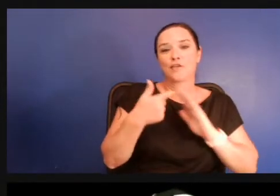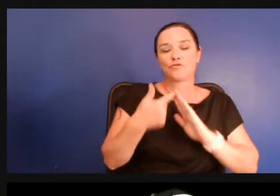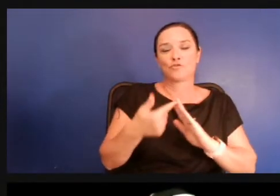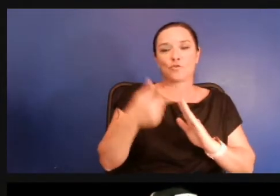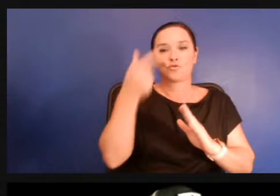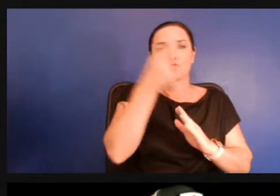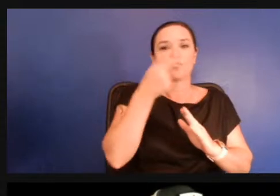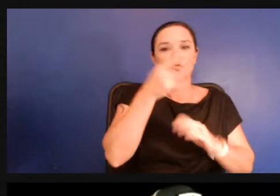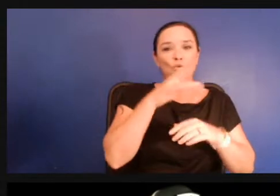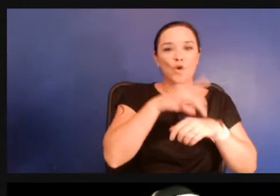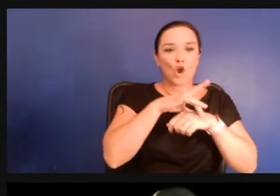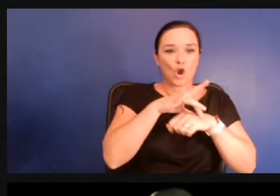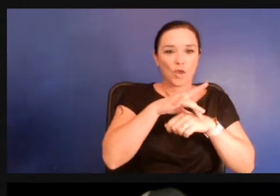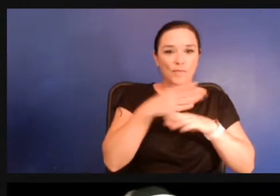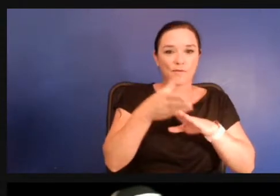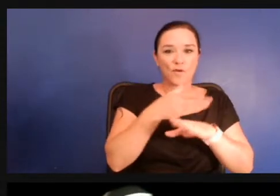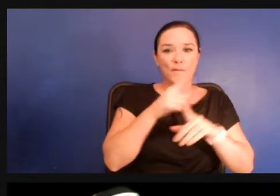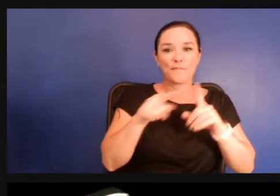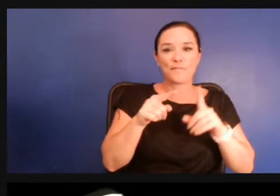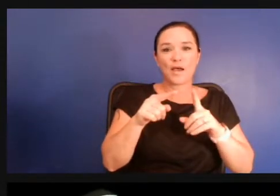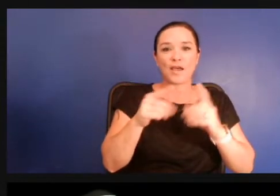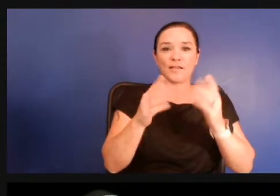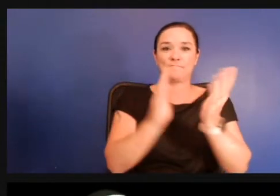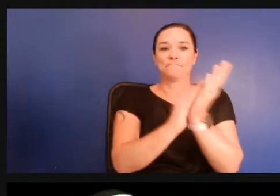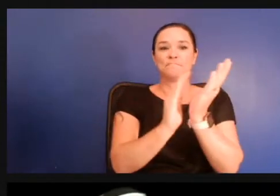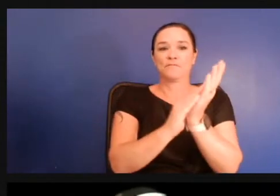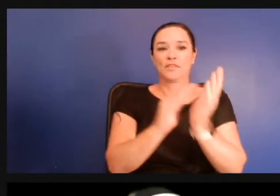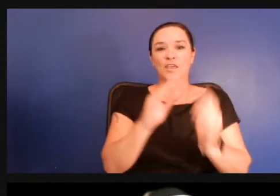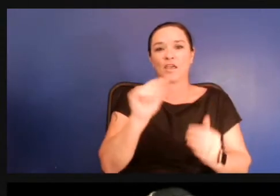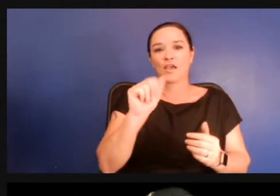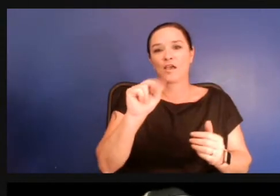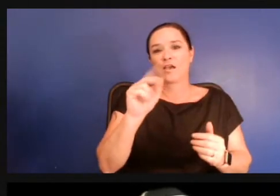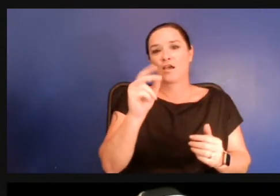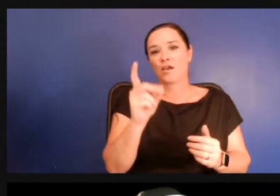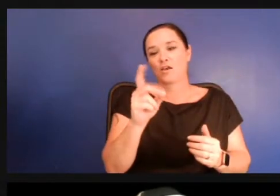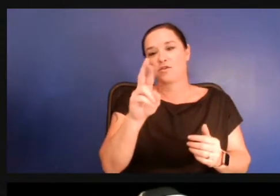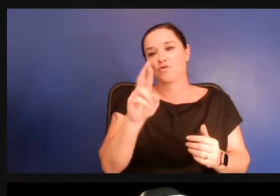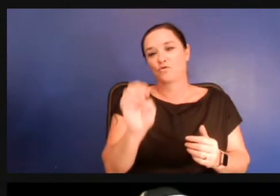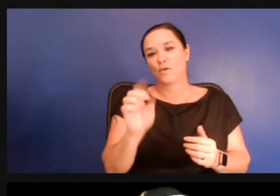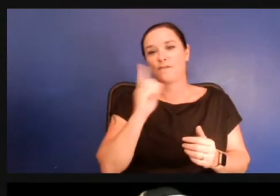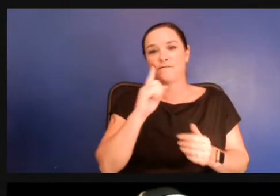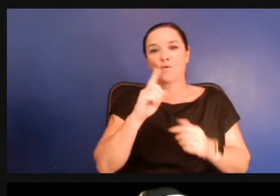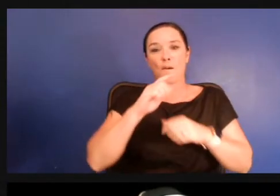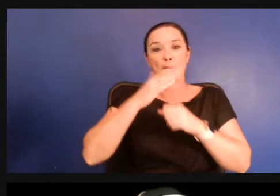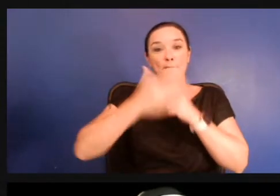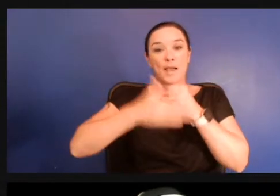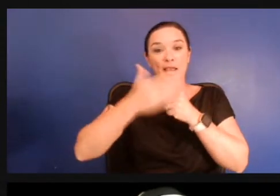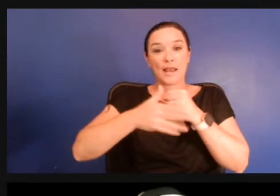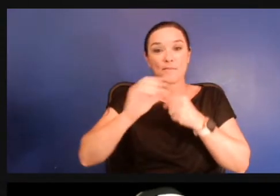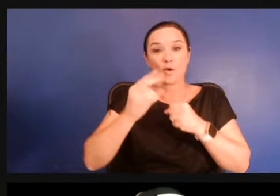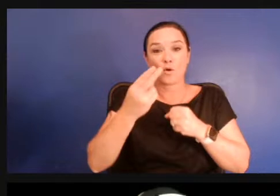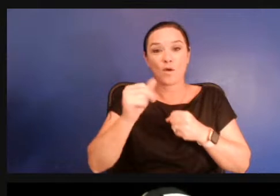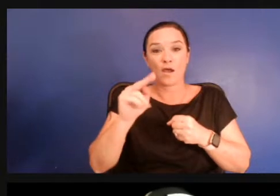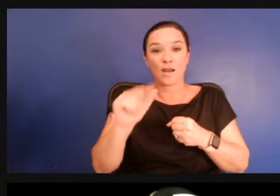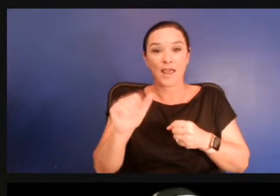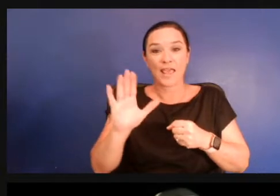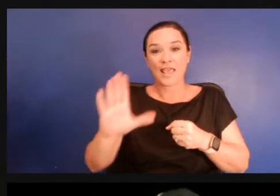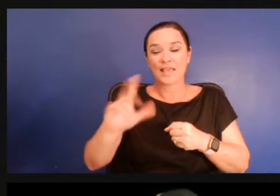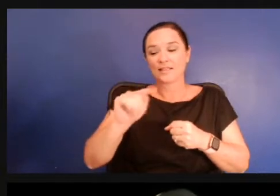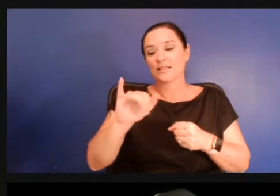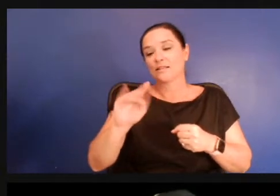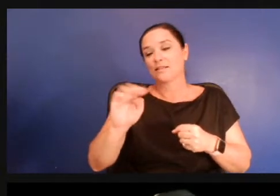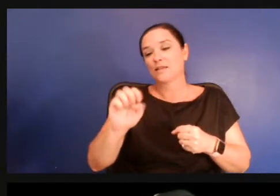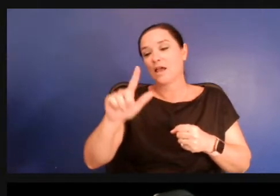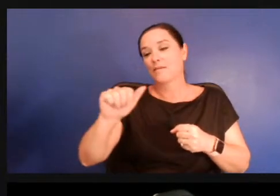to give a shout out to Andre over on Pineapple Zohana with his time-lapse tools, I was able to put this one together as well. This